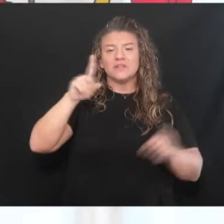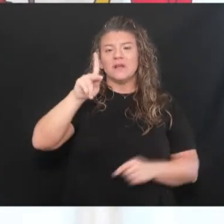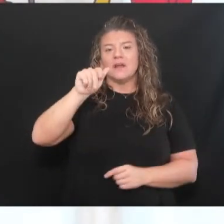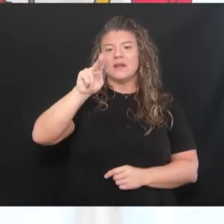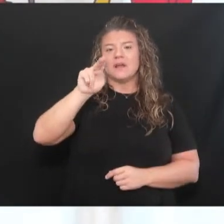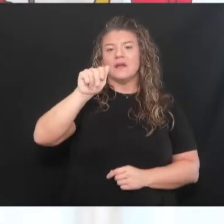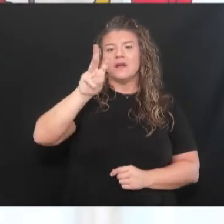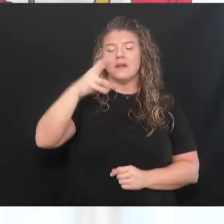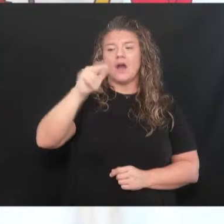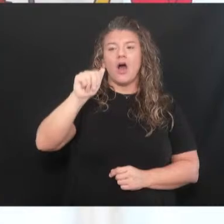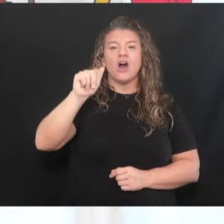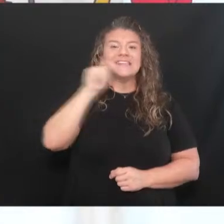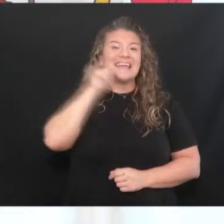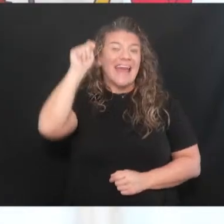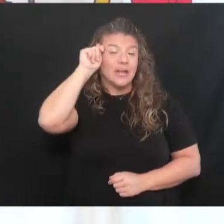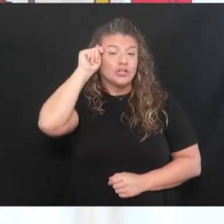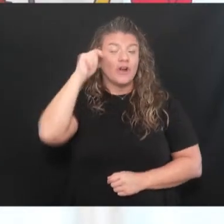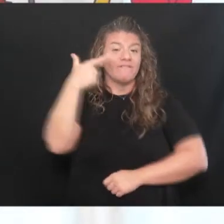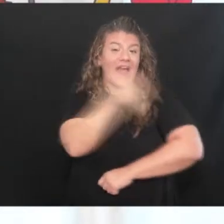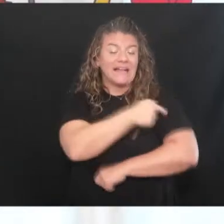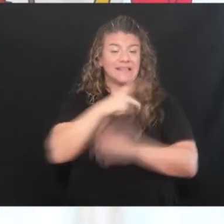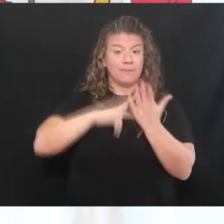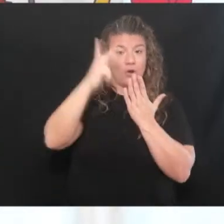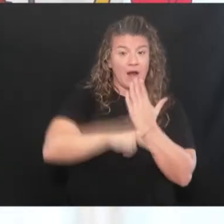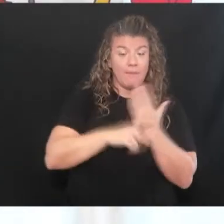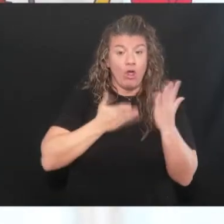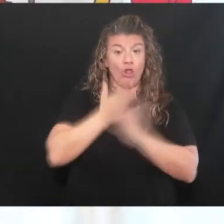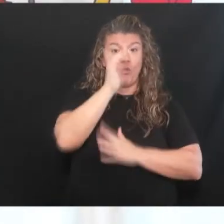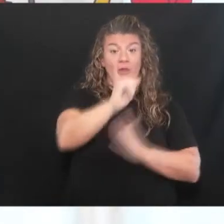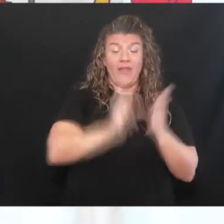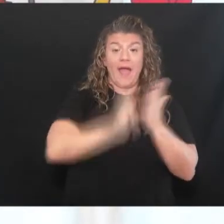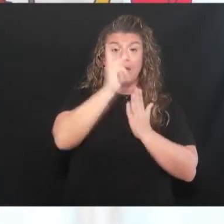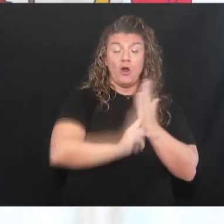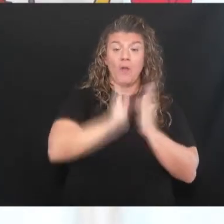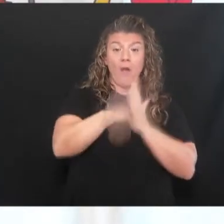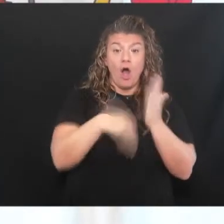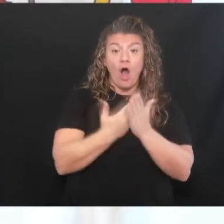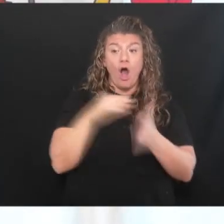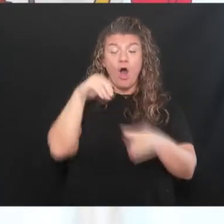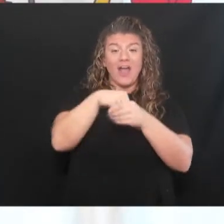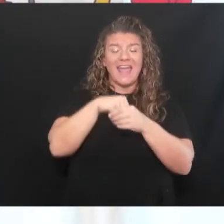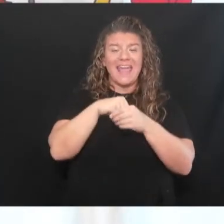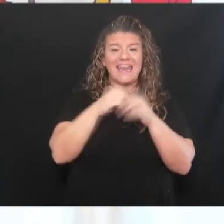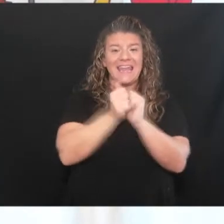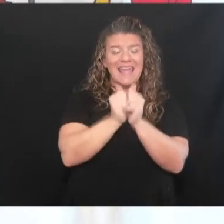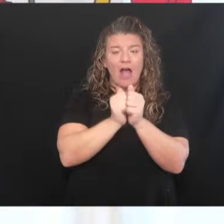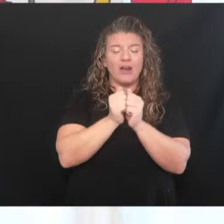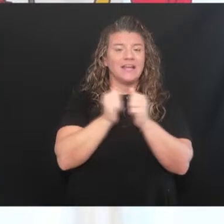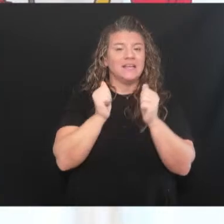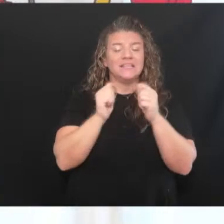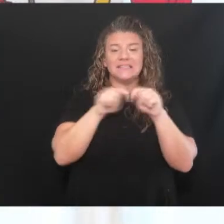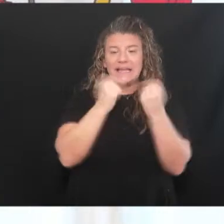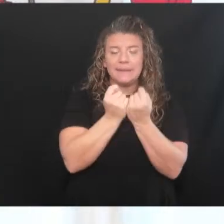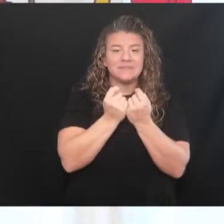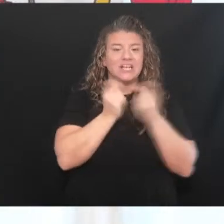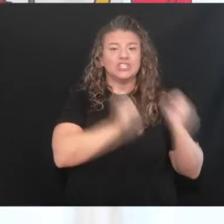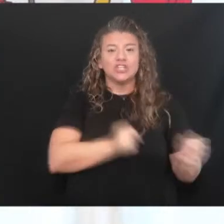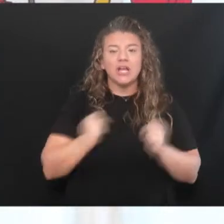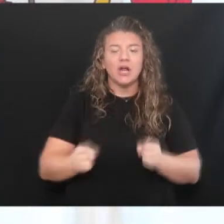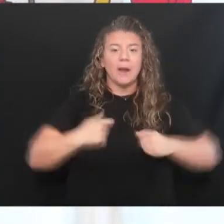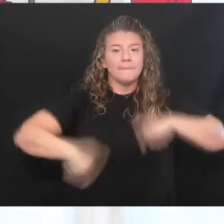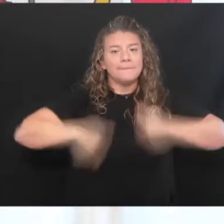Team Vaccine Program. Through the program, all in-county sports teams, cheer squads, bands,